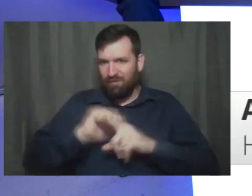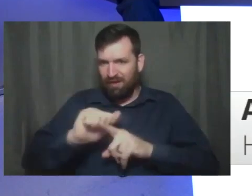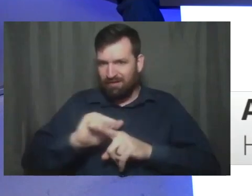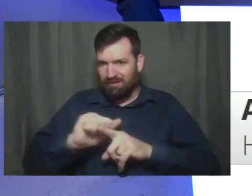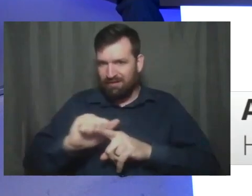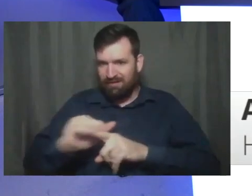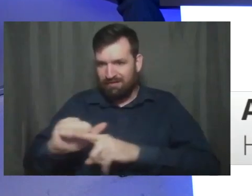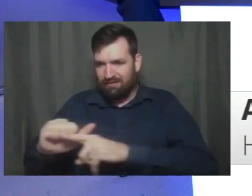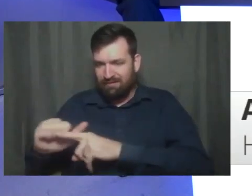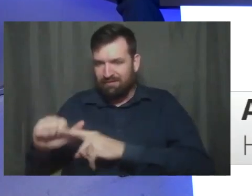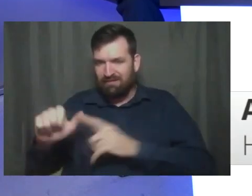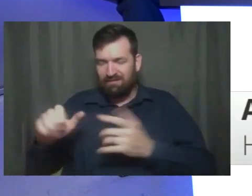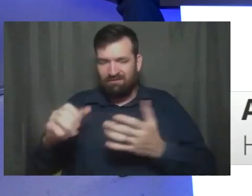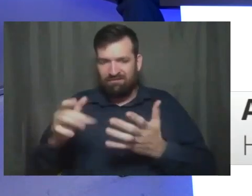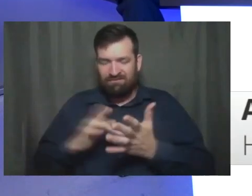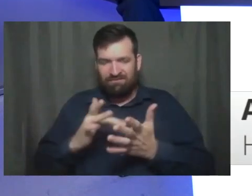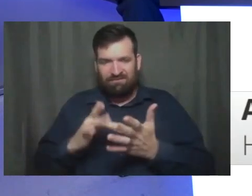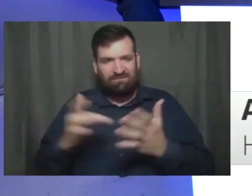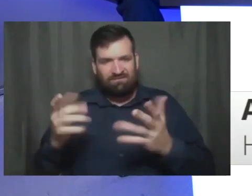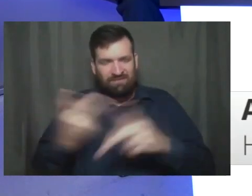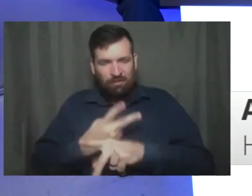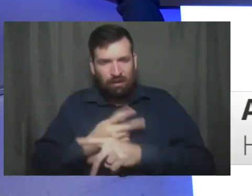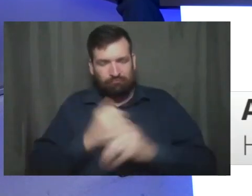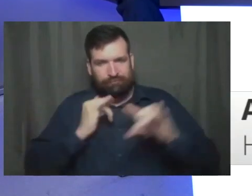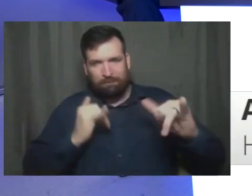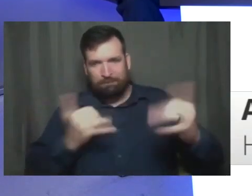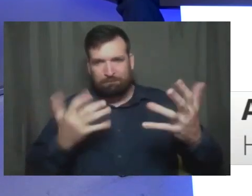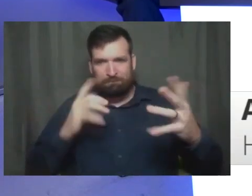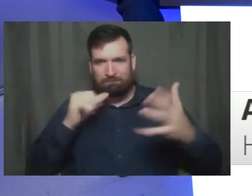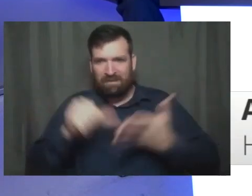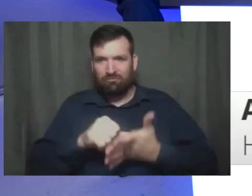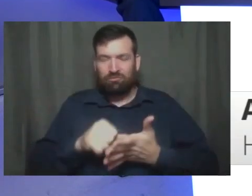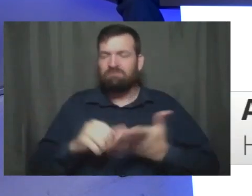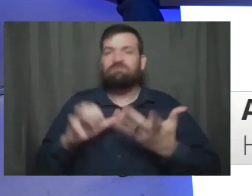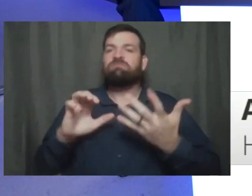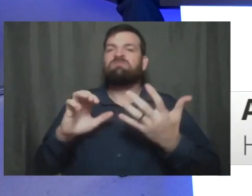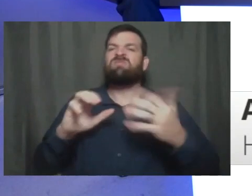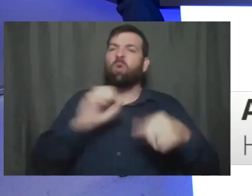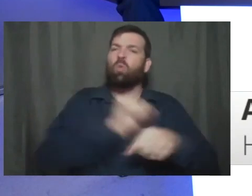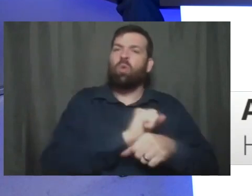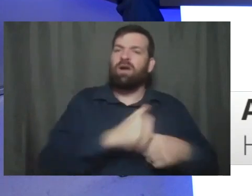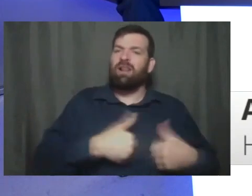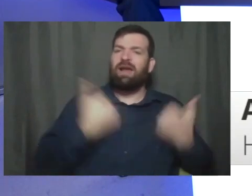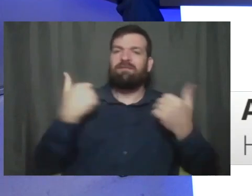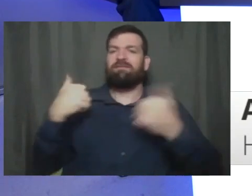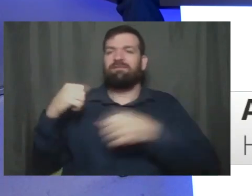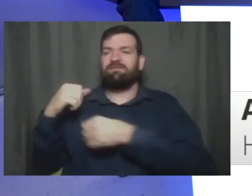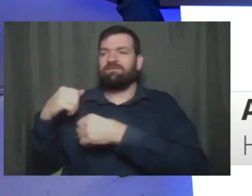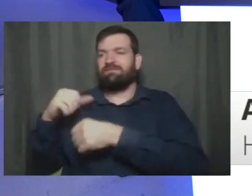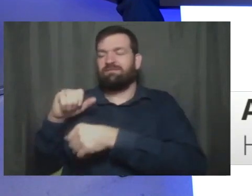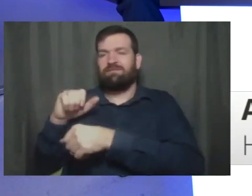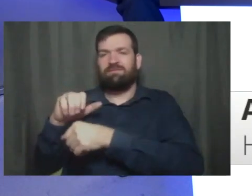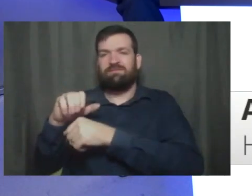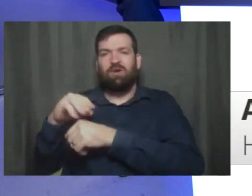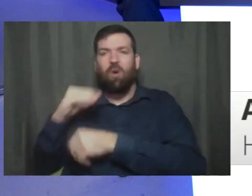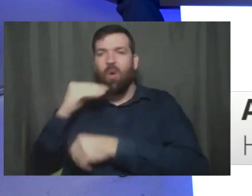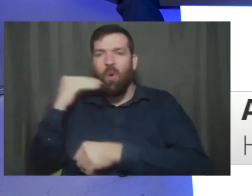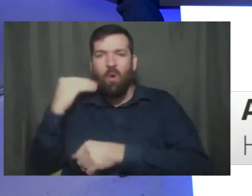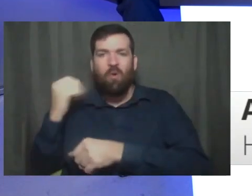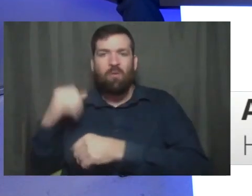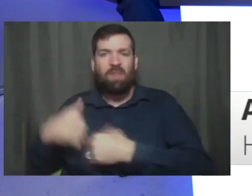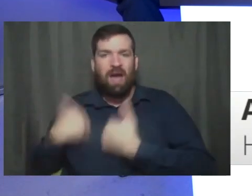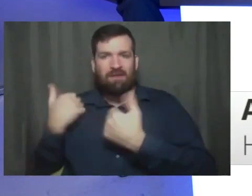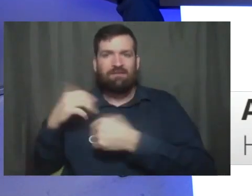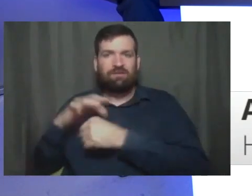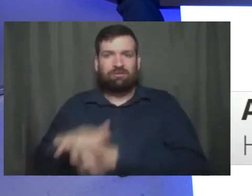same page. And speaking up. What are your thoughts about trying to keep work life and personal life separate? Bringing stressors from home into work and work